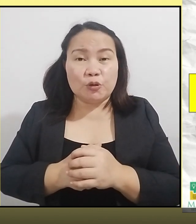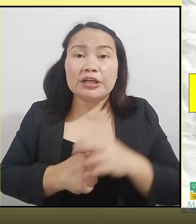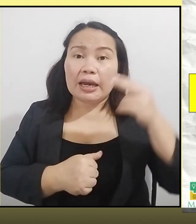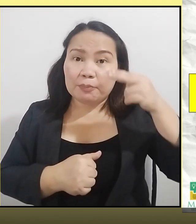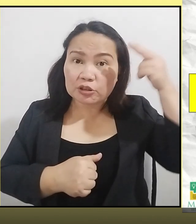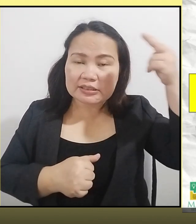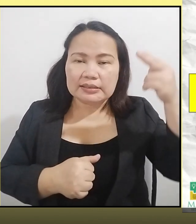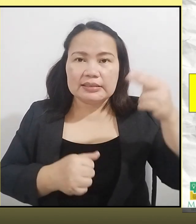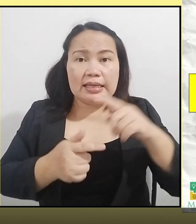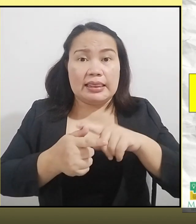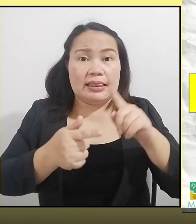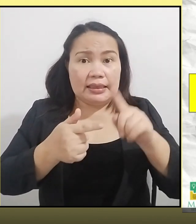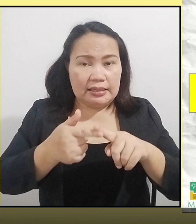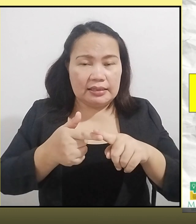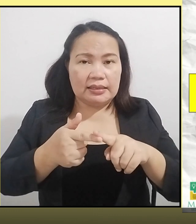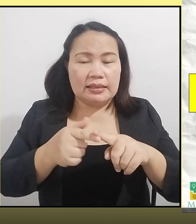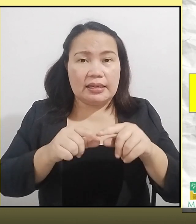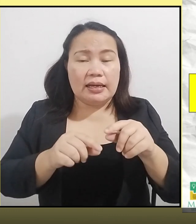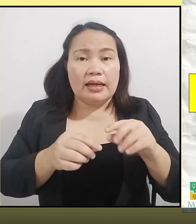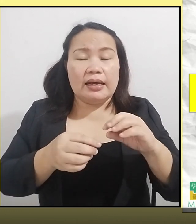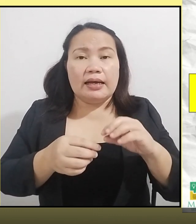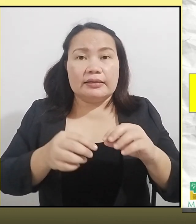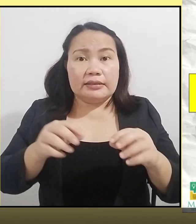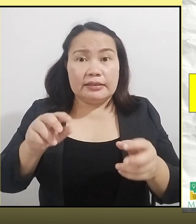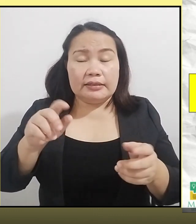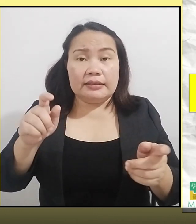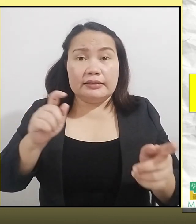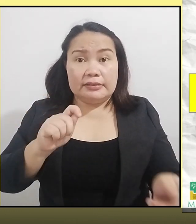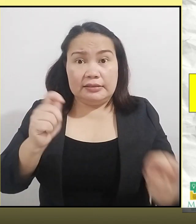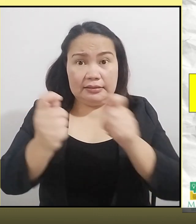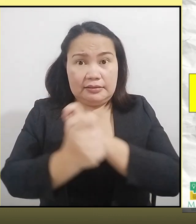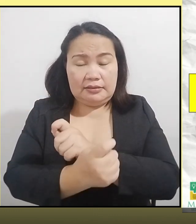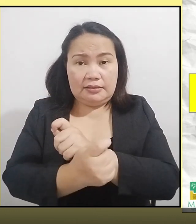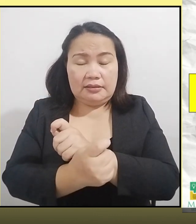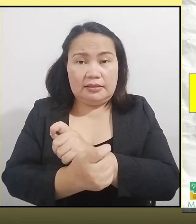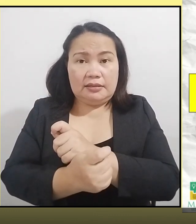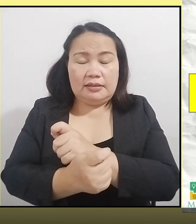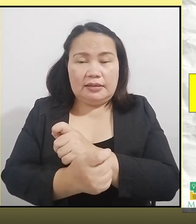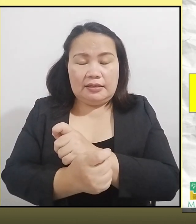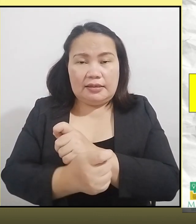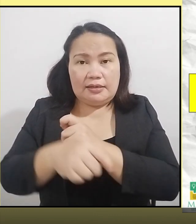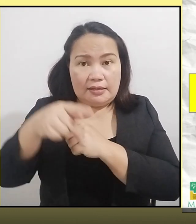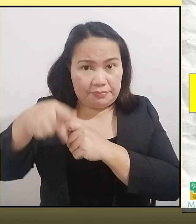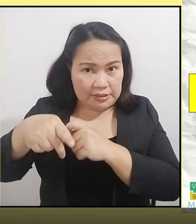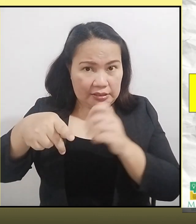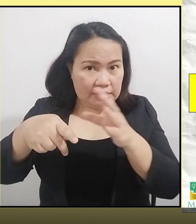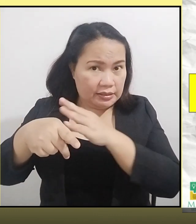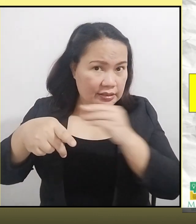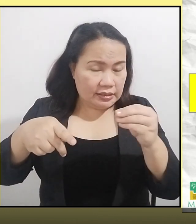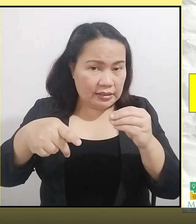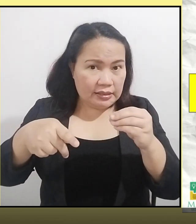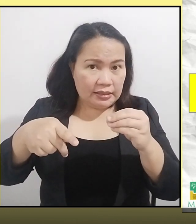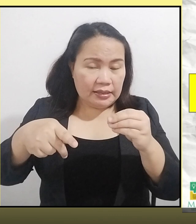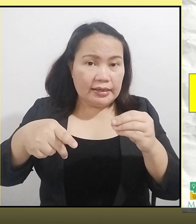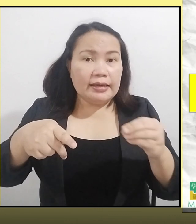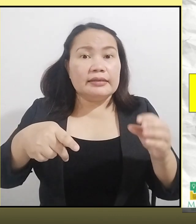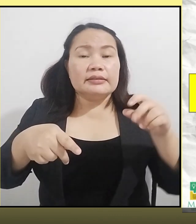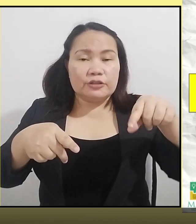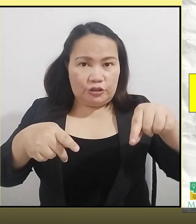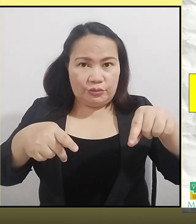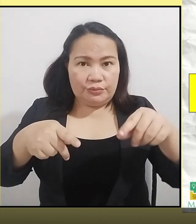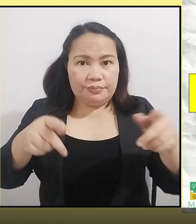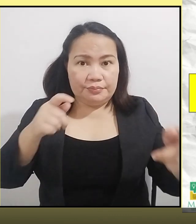number is even. Ang ginawa natin, we switch. Pinagpalit lang natin ang ating hypothesis and the conclusion.